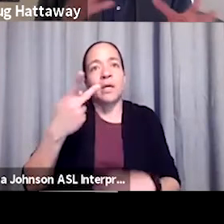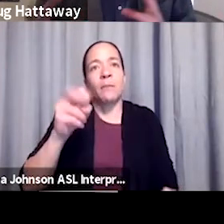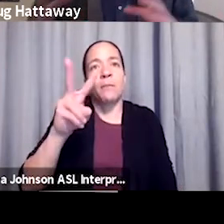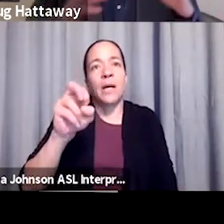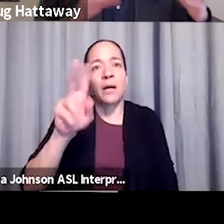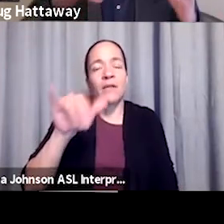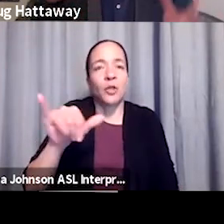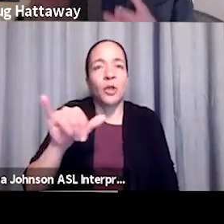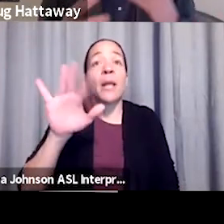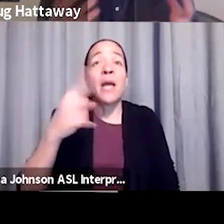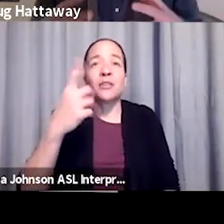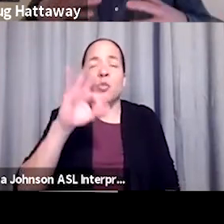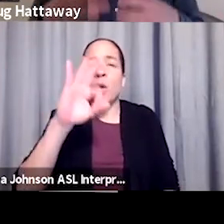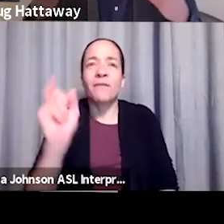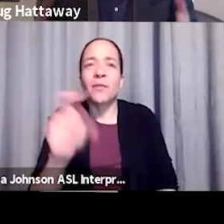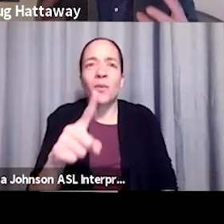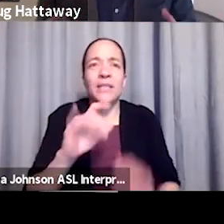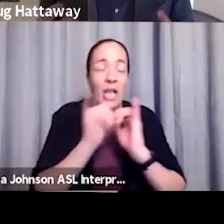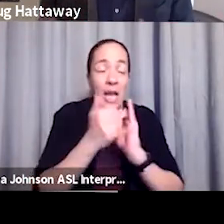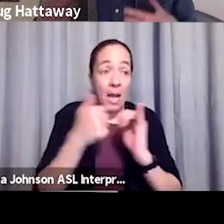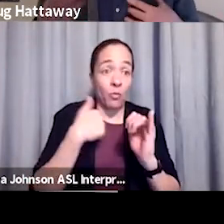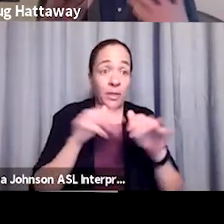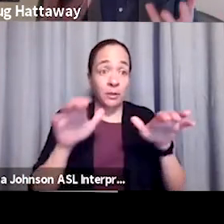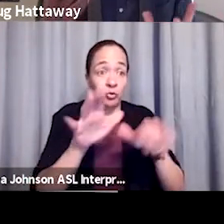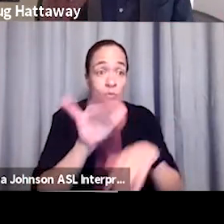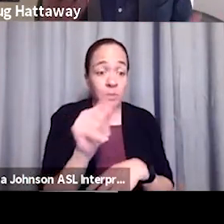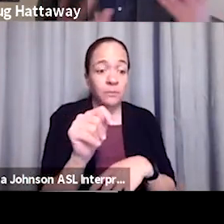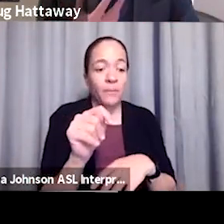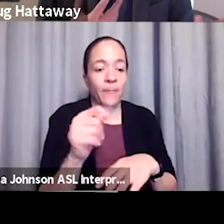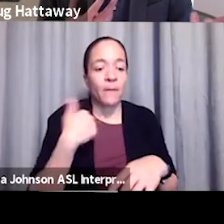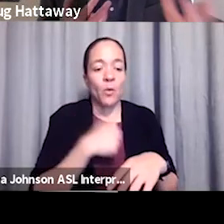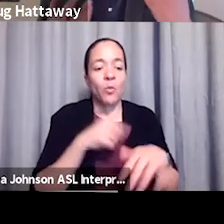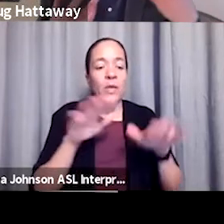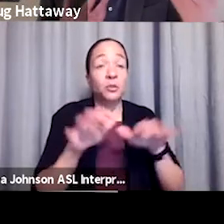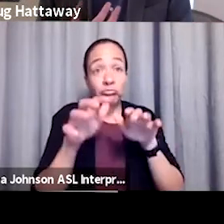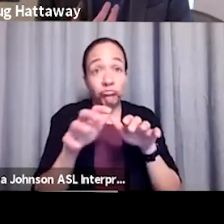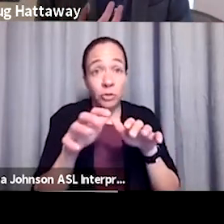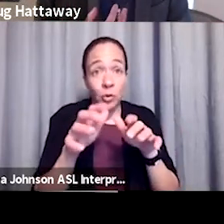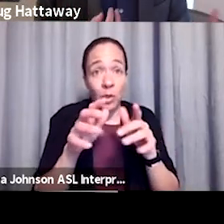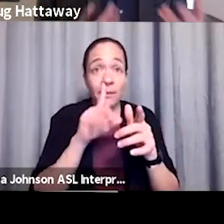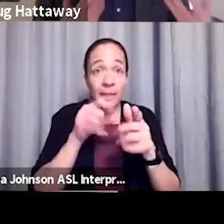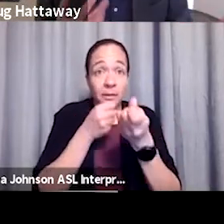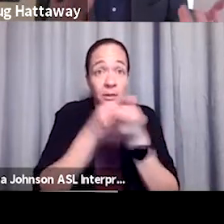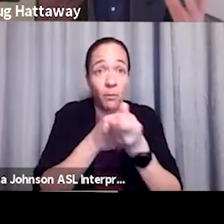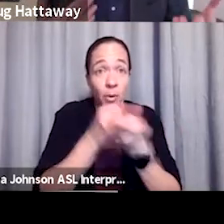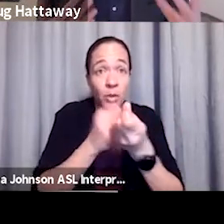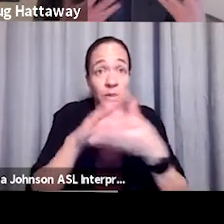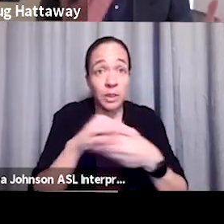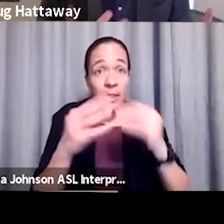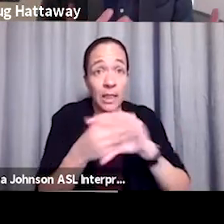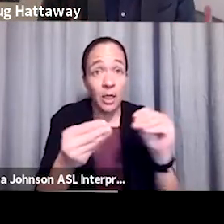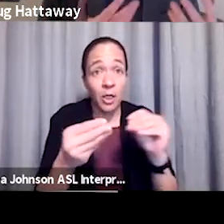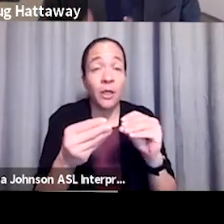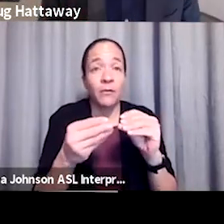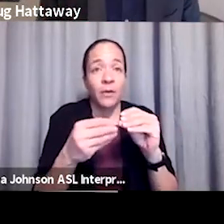always one of the questions, like, how are we doing this? Are we doing this in a way that supports, reinforces a narrative, and lots of times a